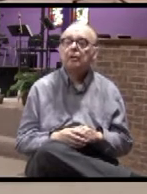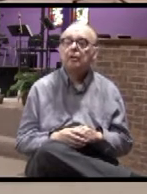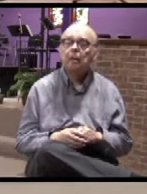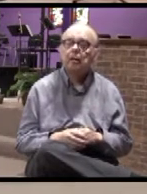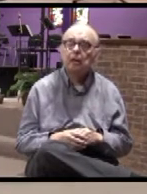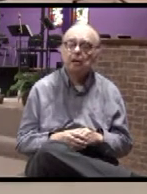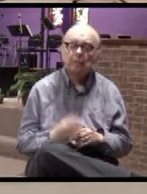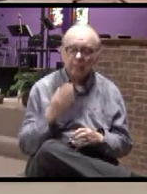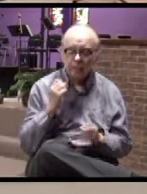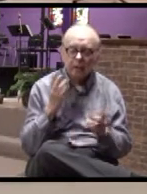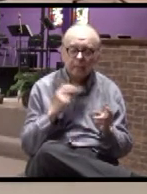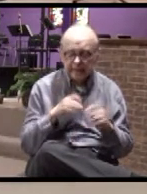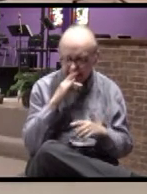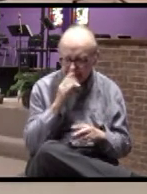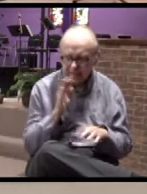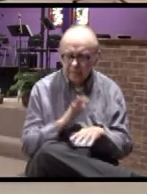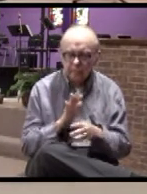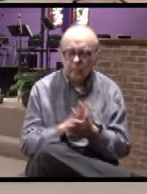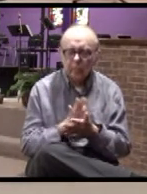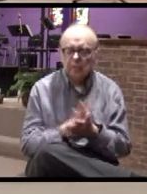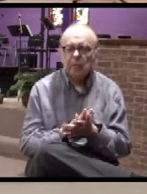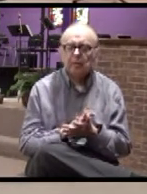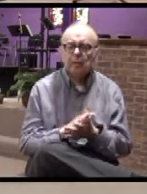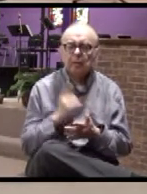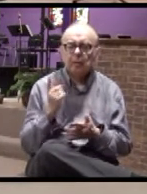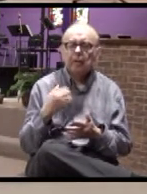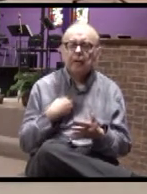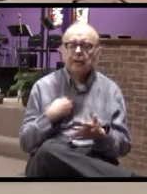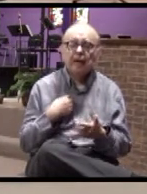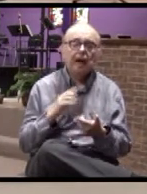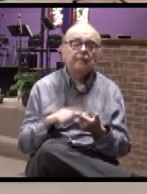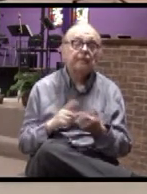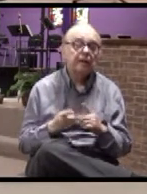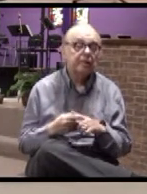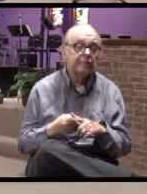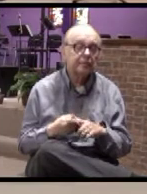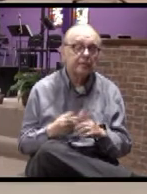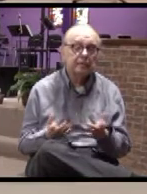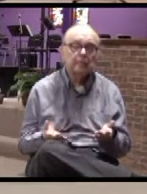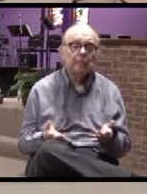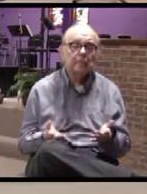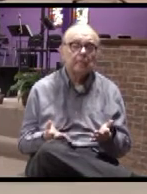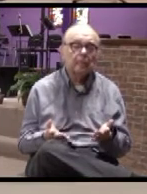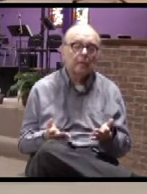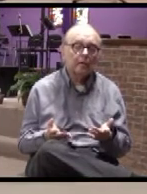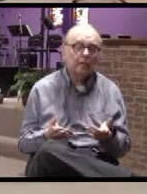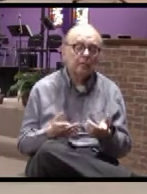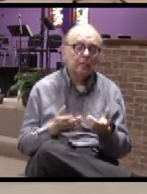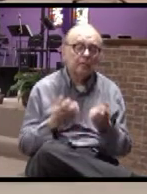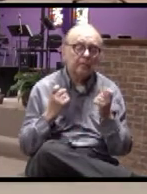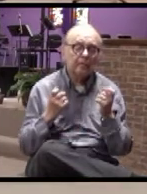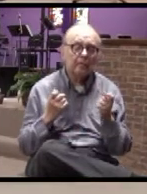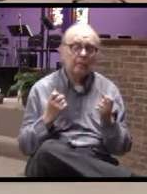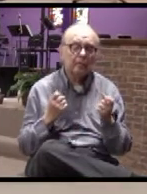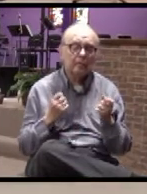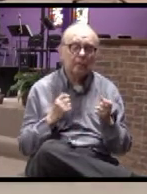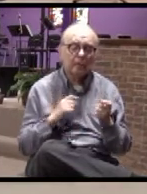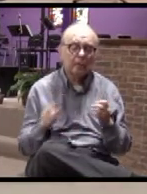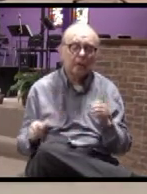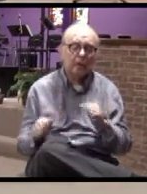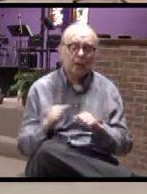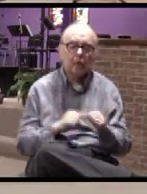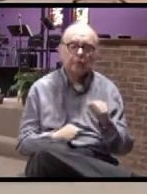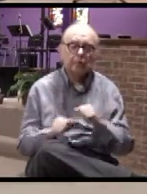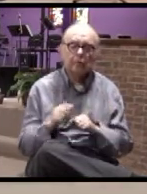You know how many kids in school think they have friends? And then all of a sudden, all over social